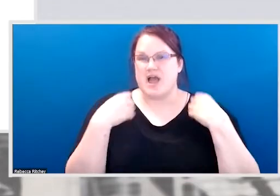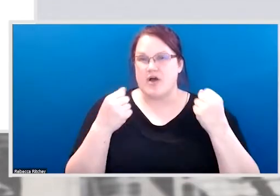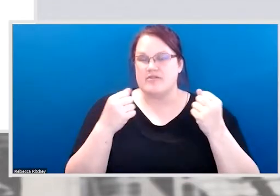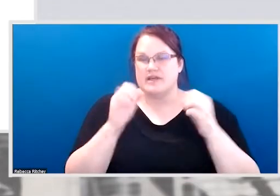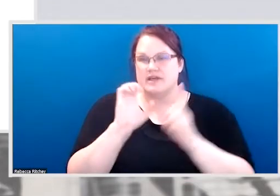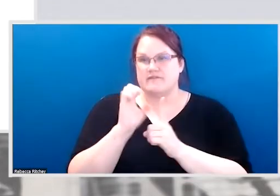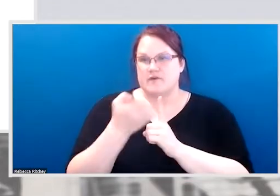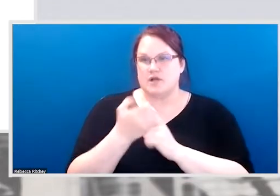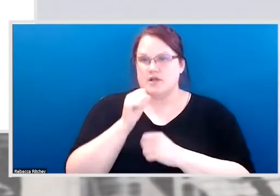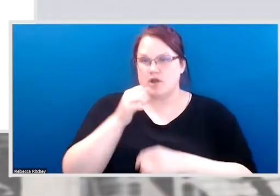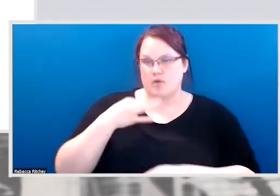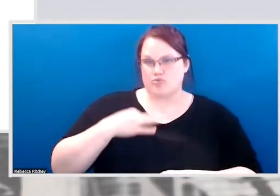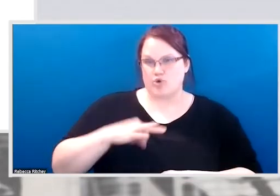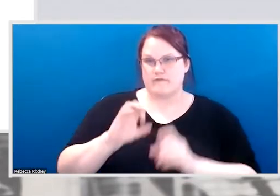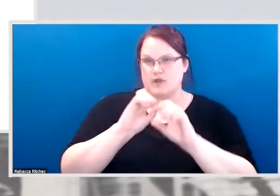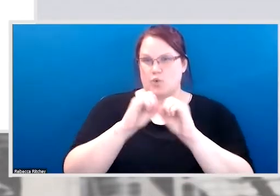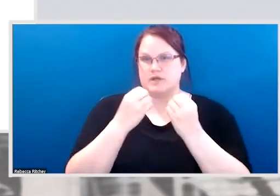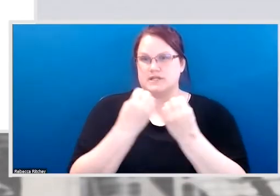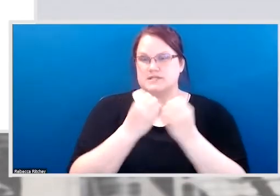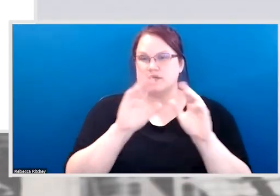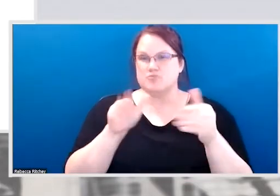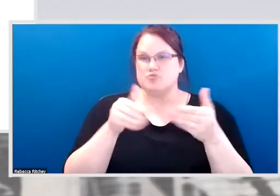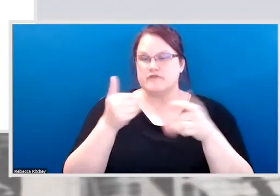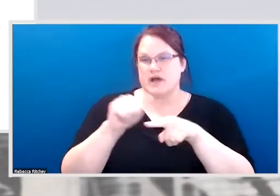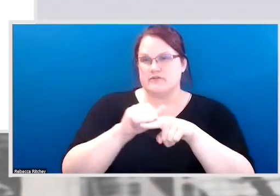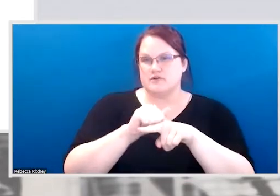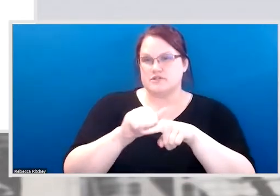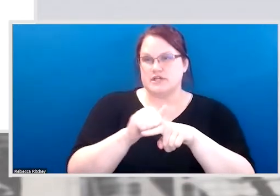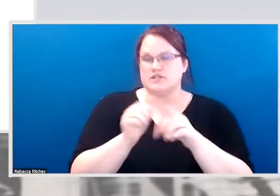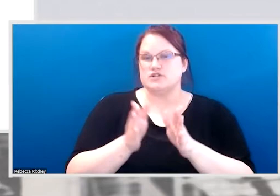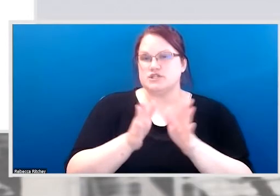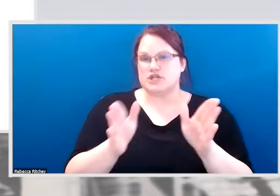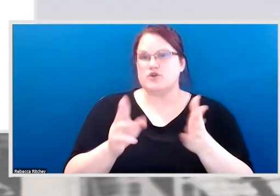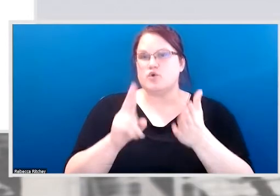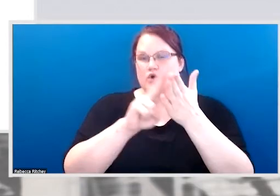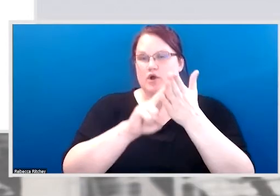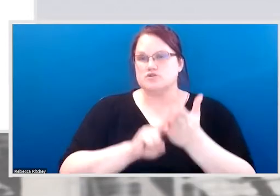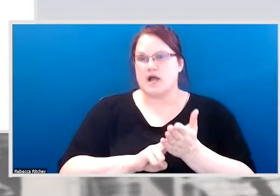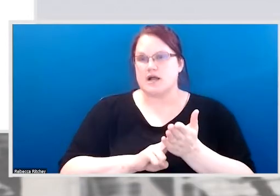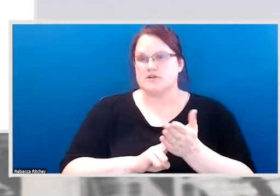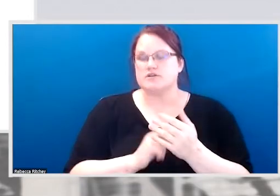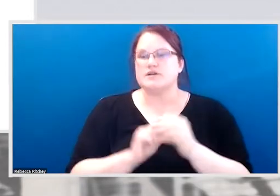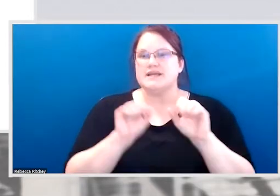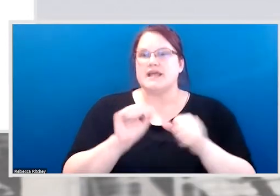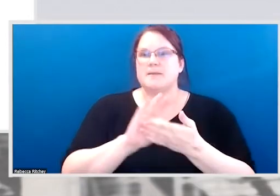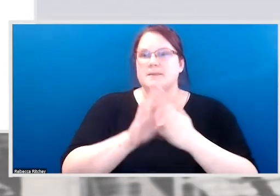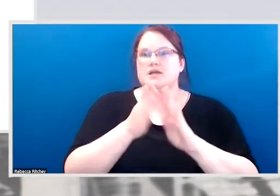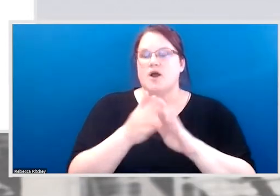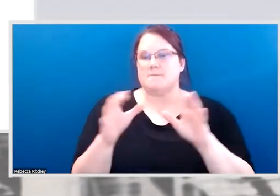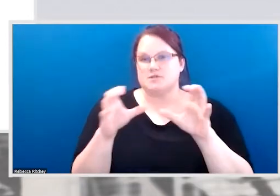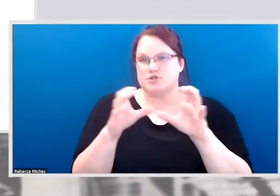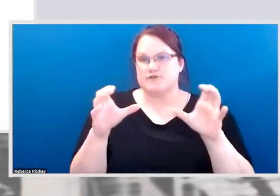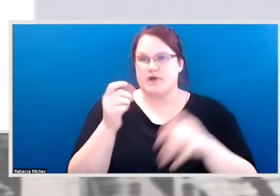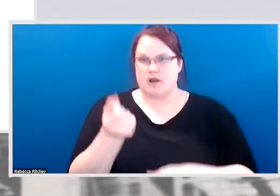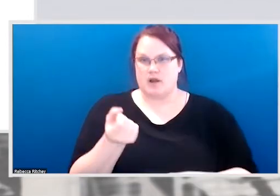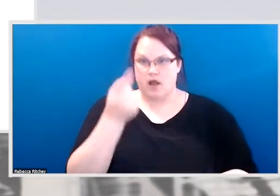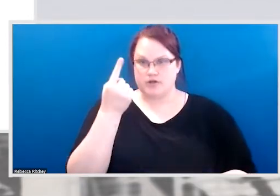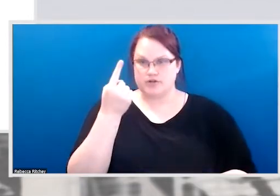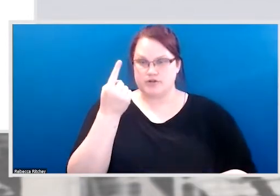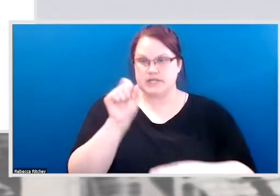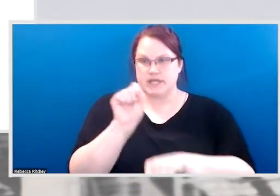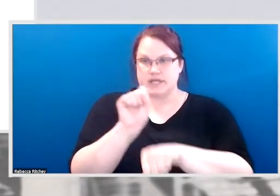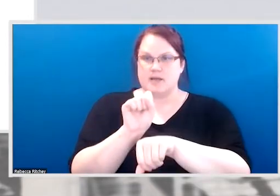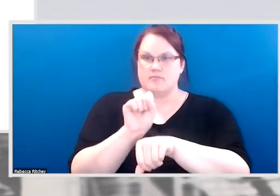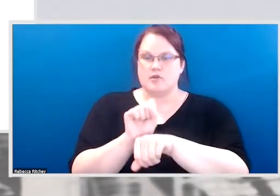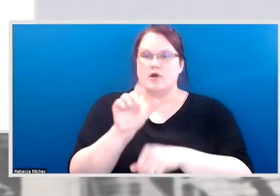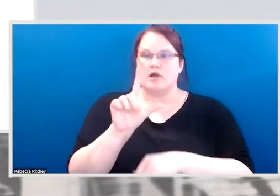a nonprofit organization, to provide these trainings to general contractors so they can get certified and understand and employ